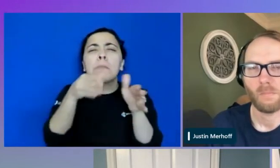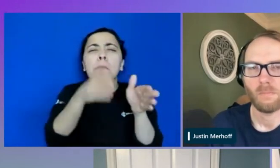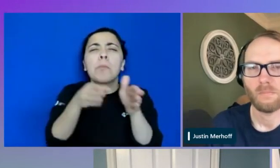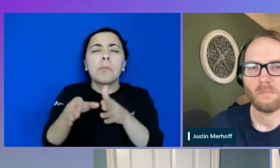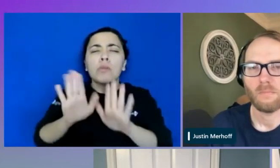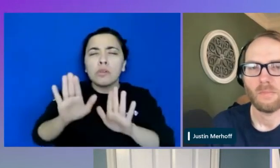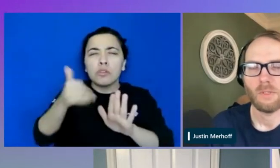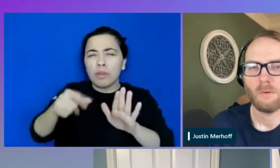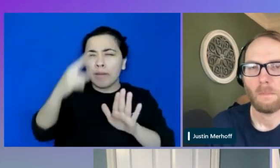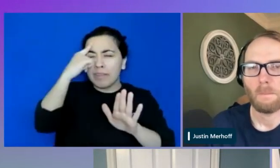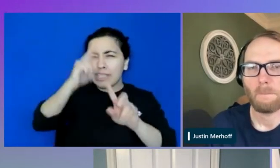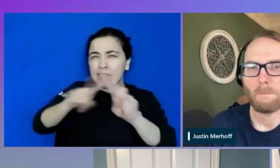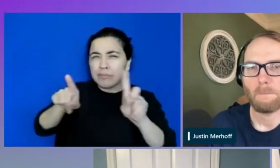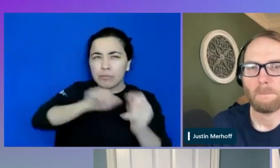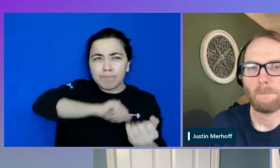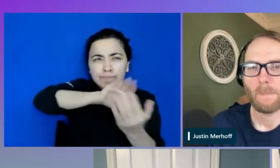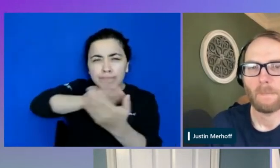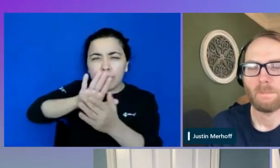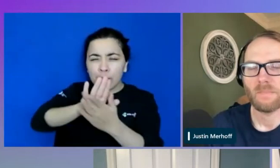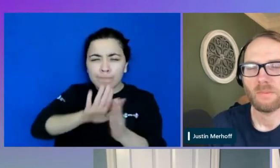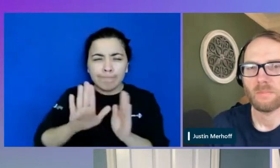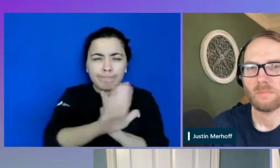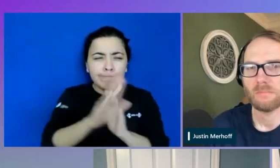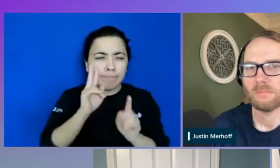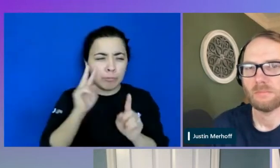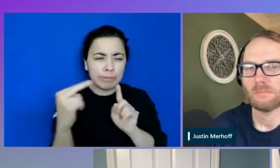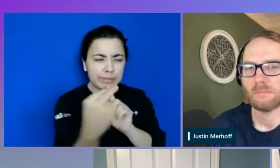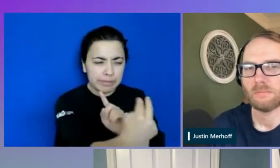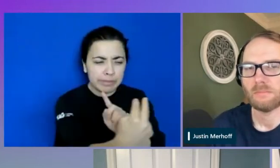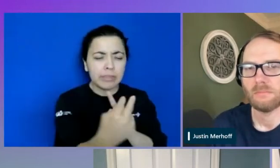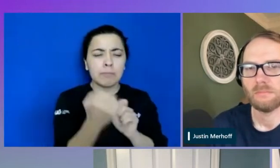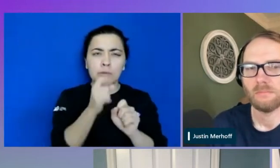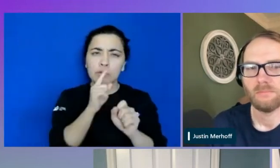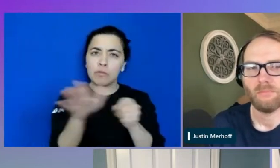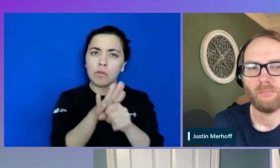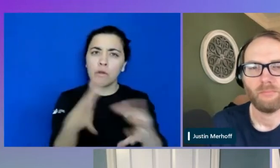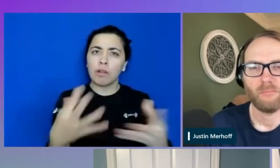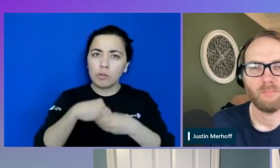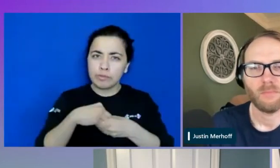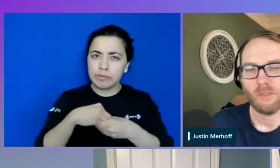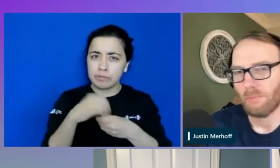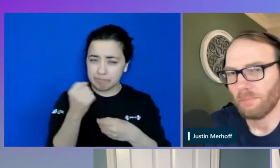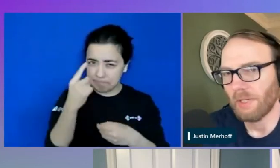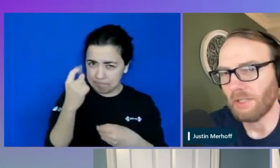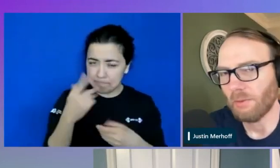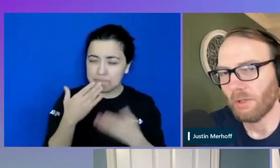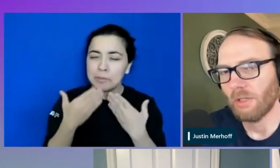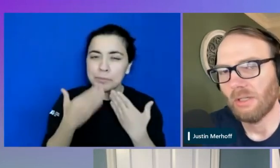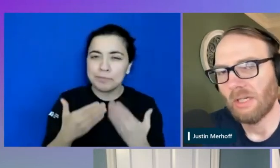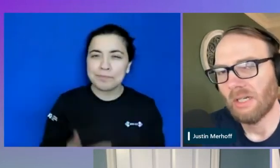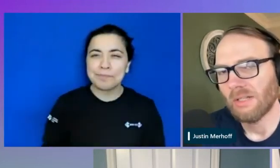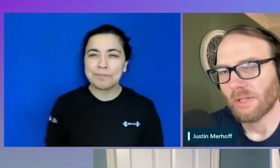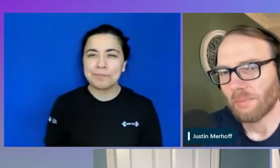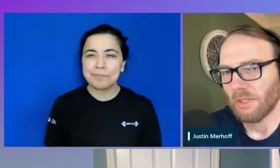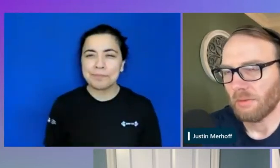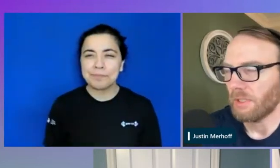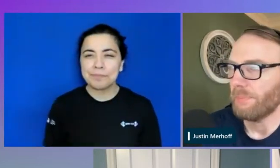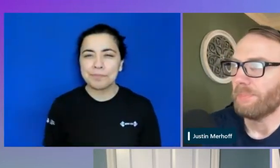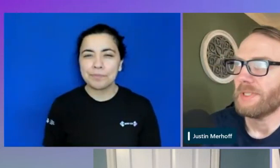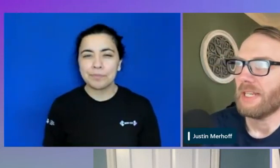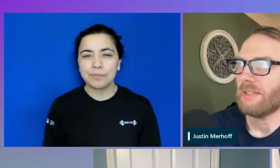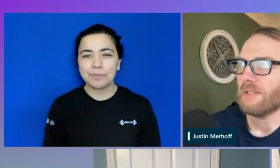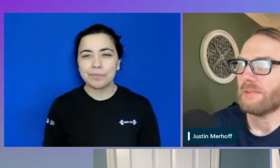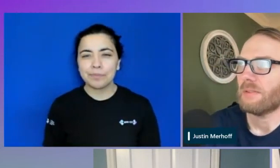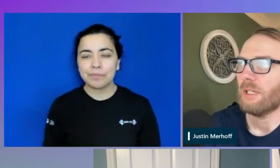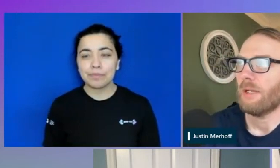to think about different perspectives and try to make sure that it's inclusive. Thanks. Thank you all. So I'm going